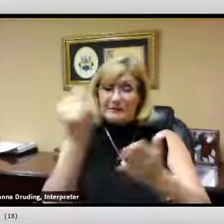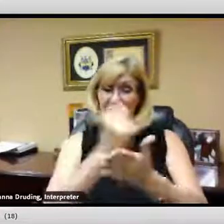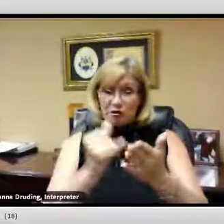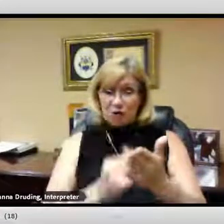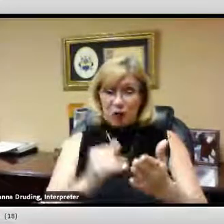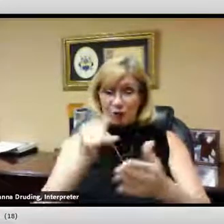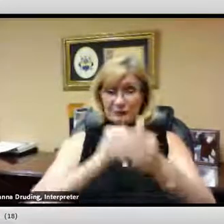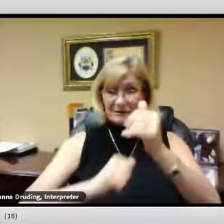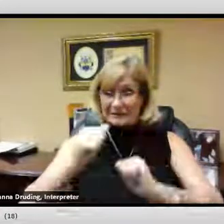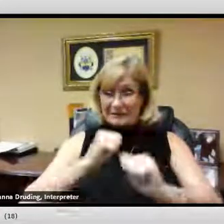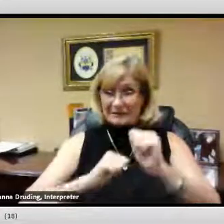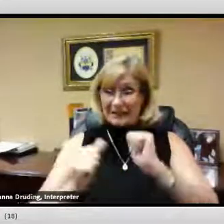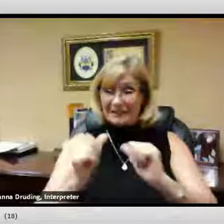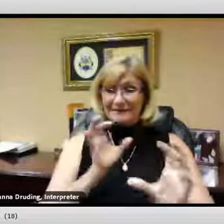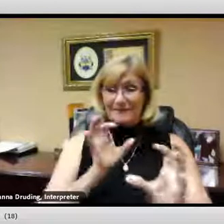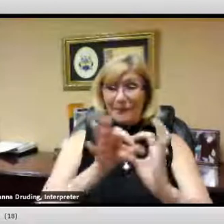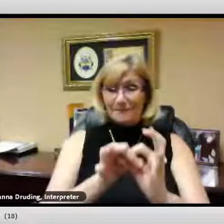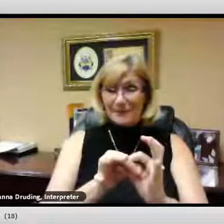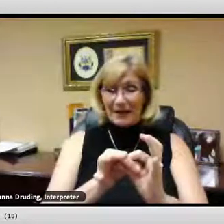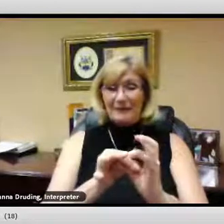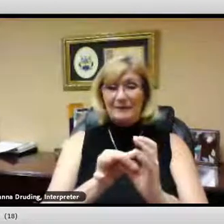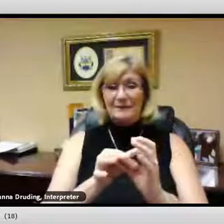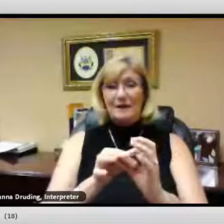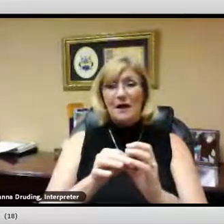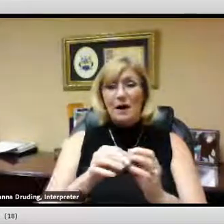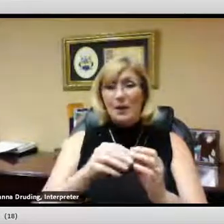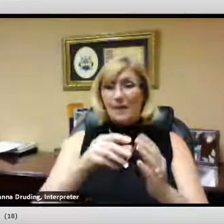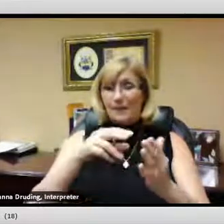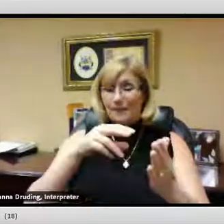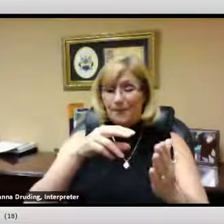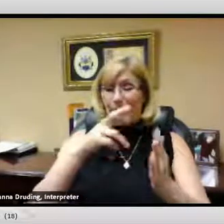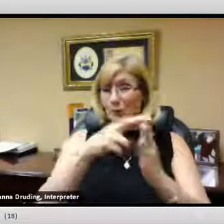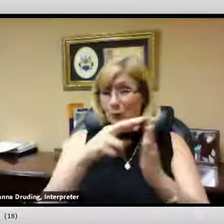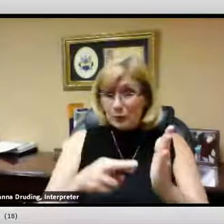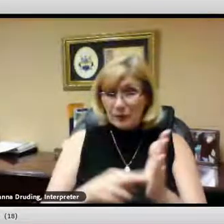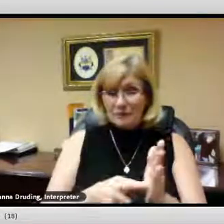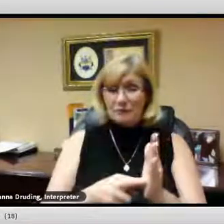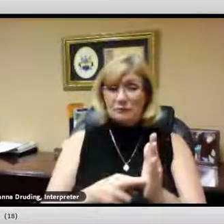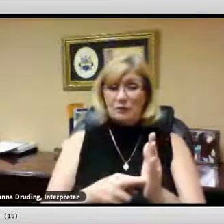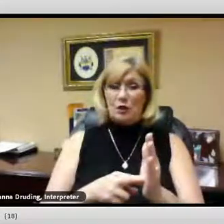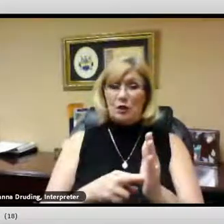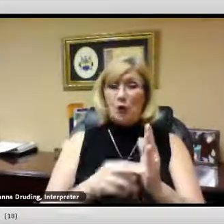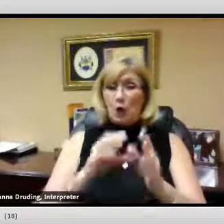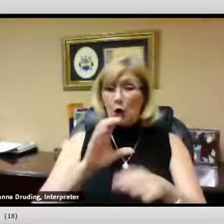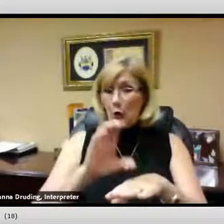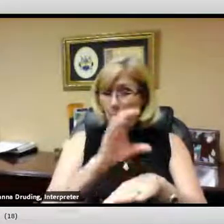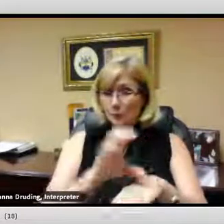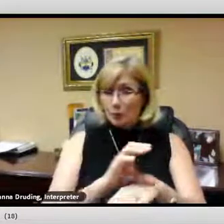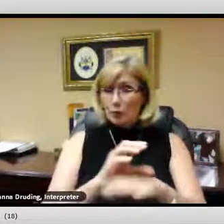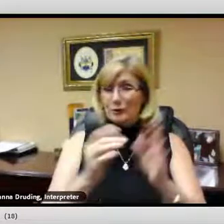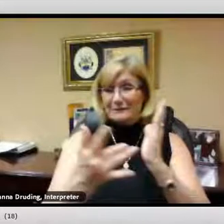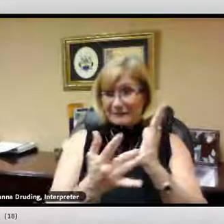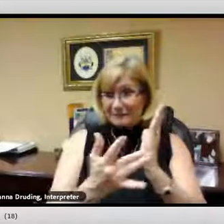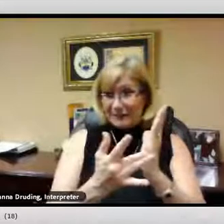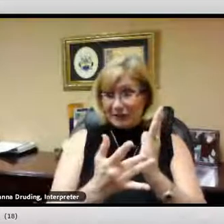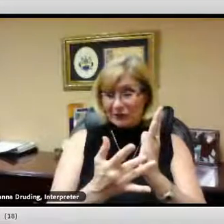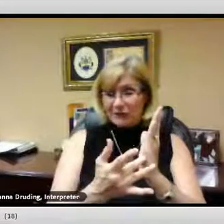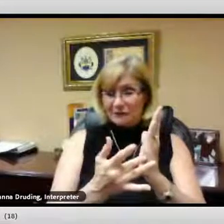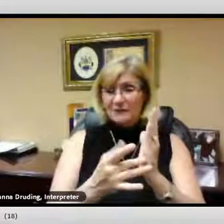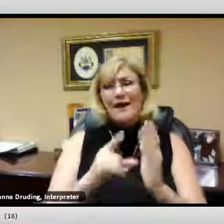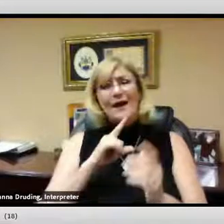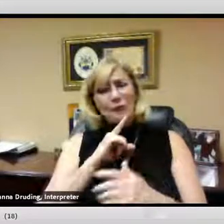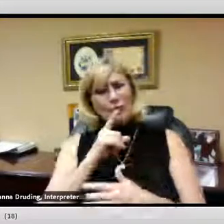of combining the principles of librarianship with the abilities of computing technology. And really,